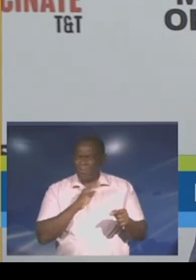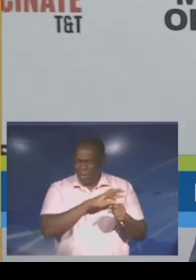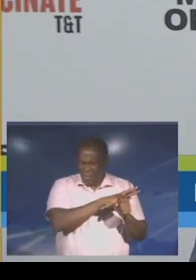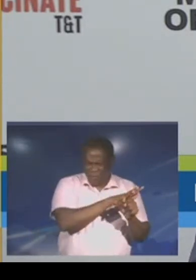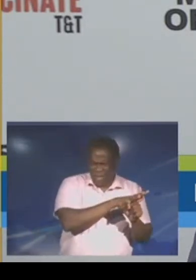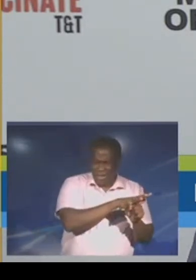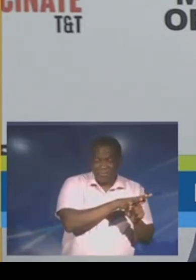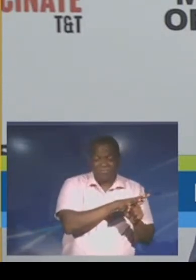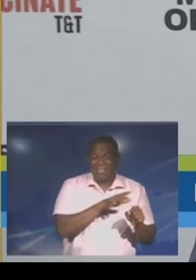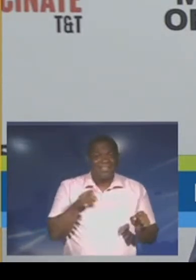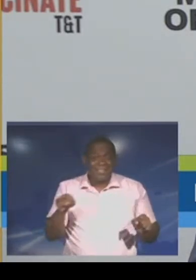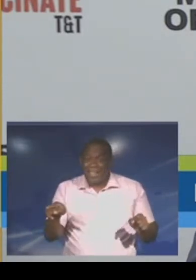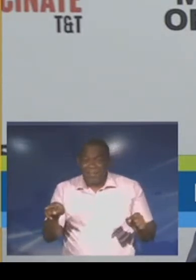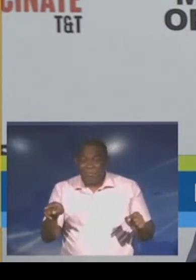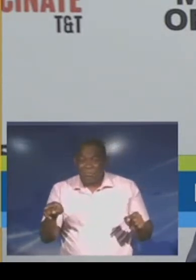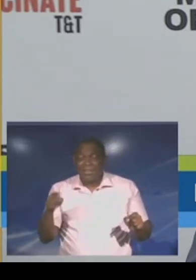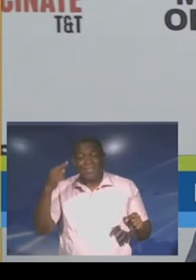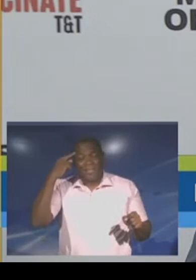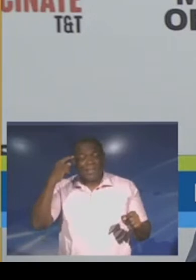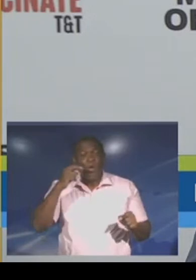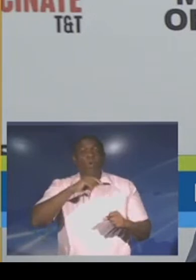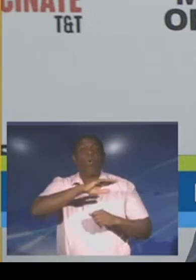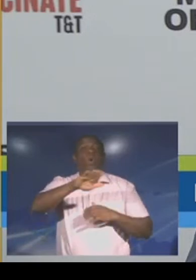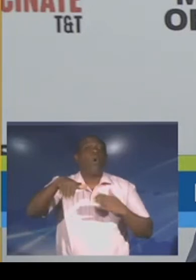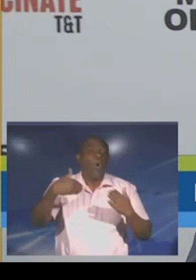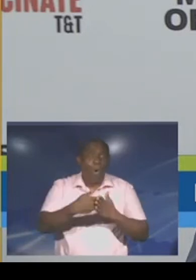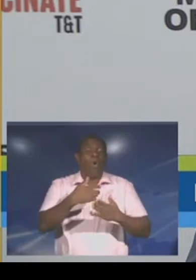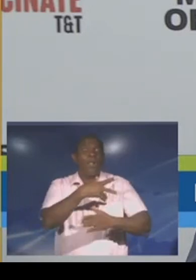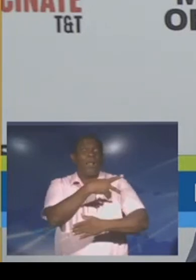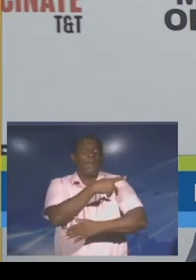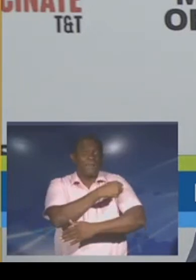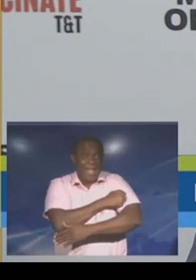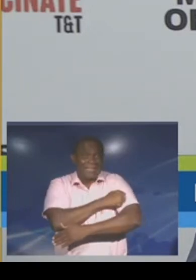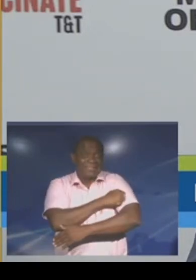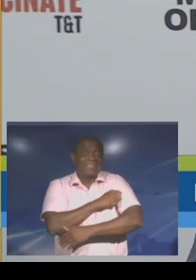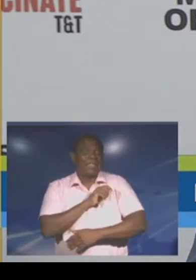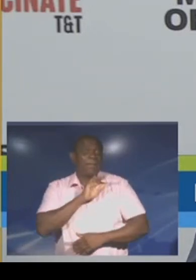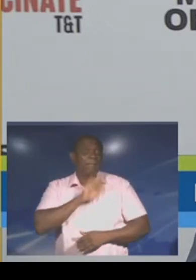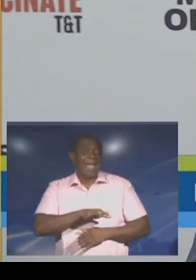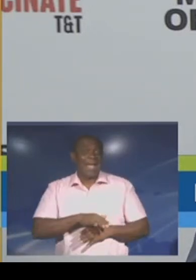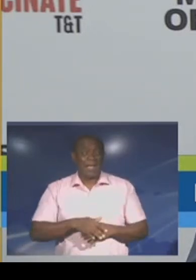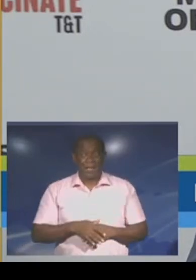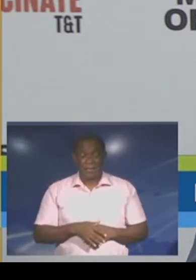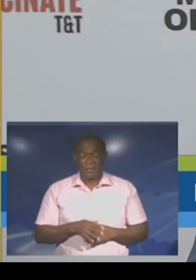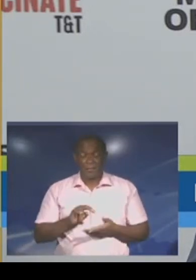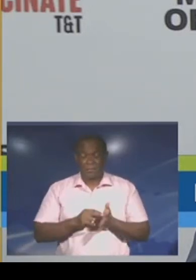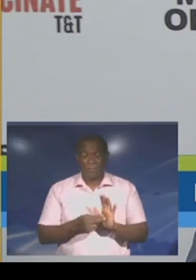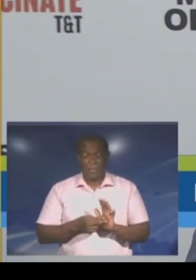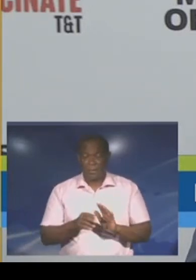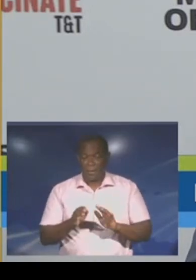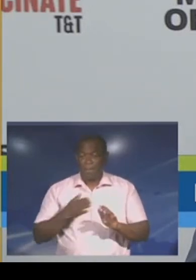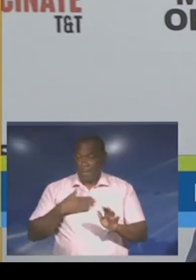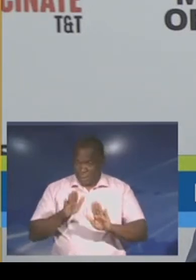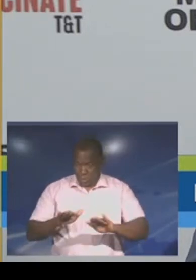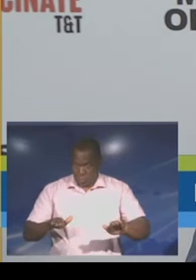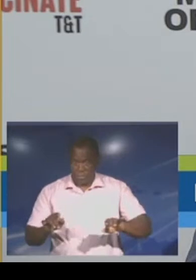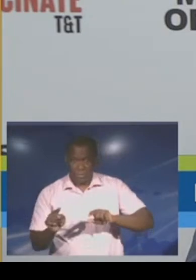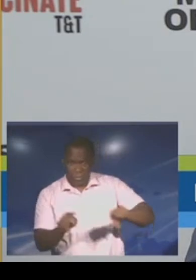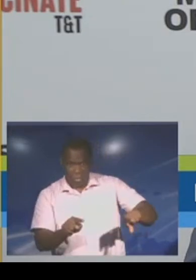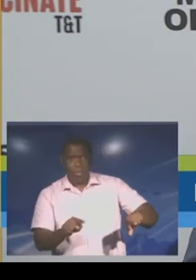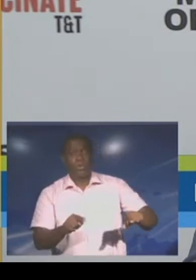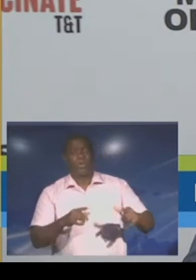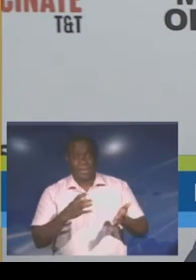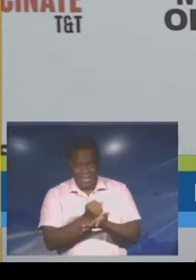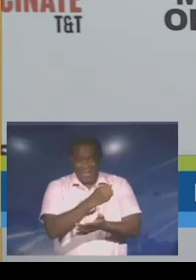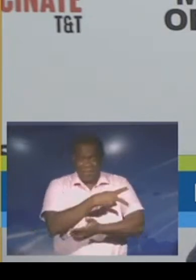we are getting from around the world and through PAHO, that the anti-vaccine